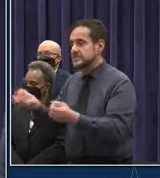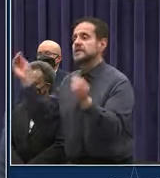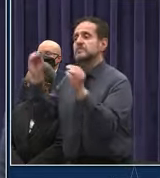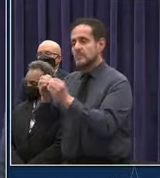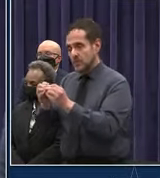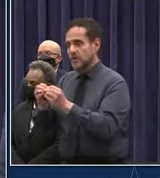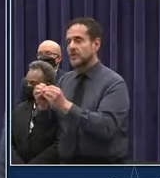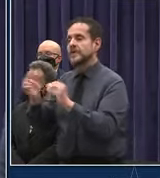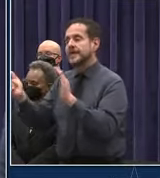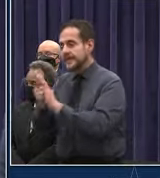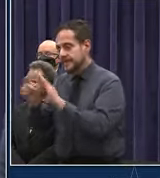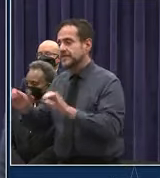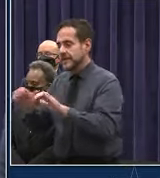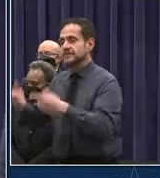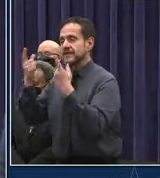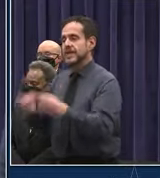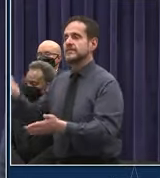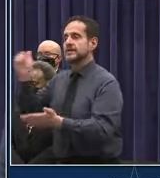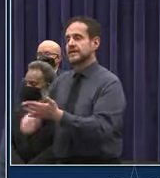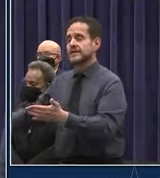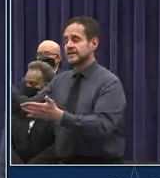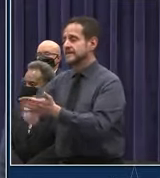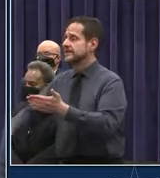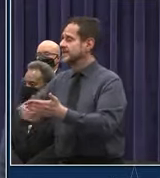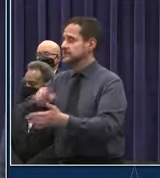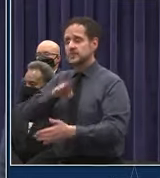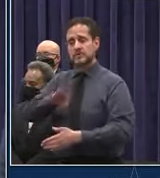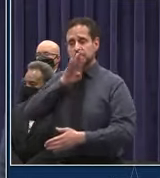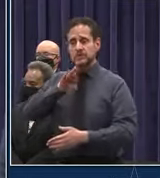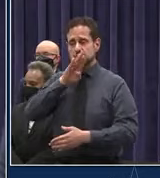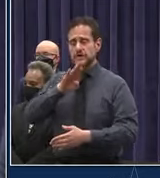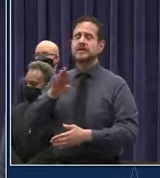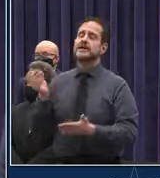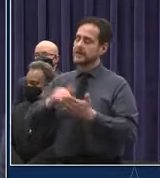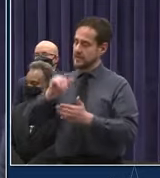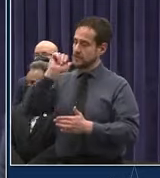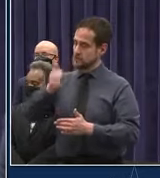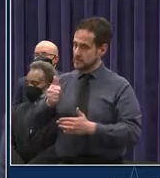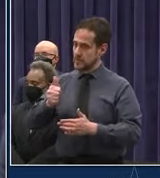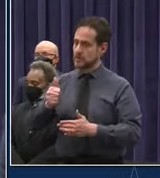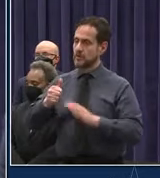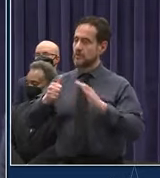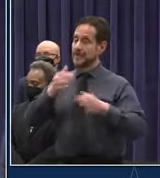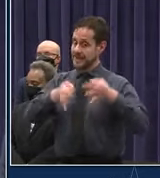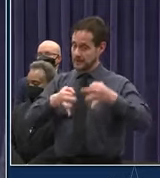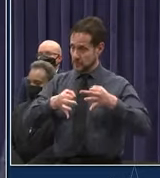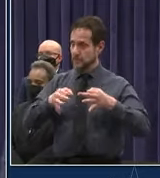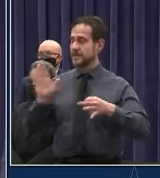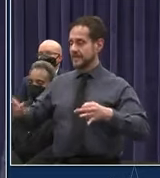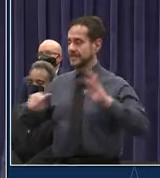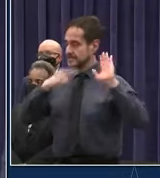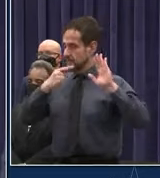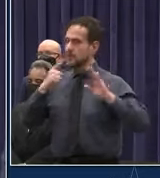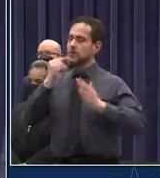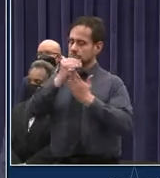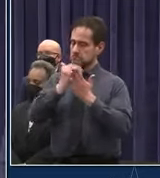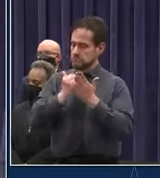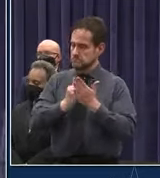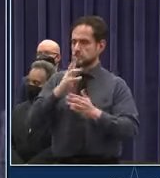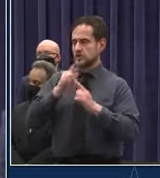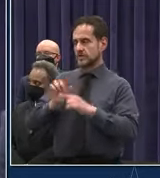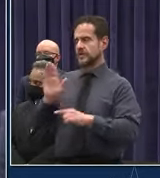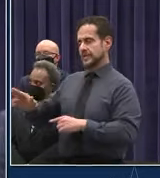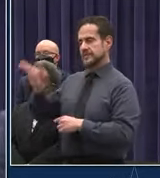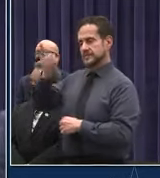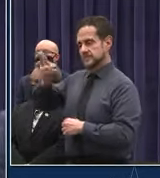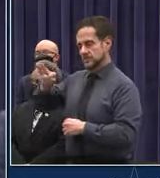of the criminal justice system. And so it is incredibly frustrating because it's also foreseeable. If we do not have resources and outlets